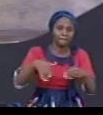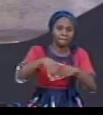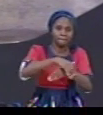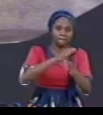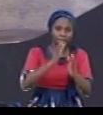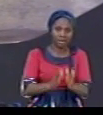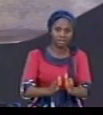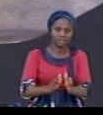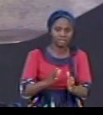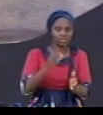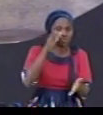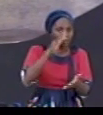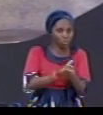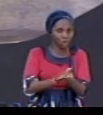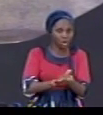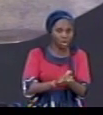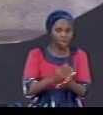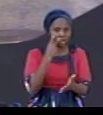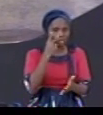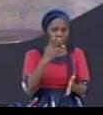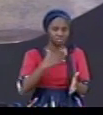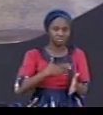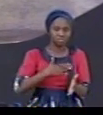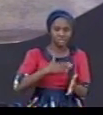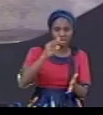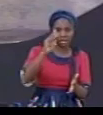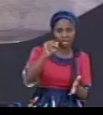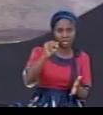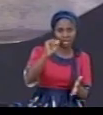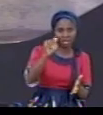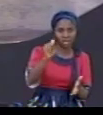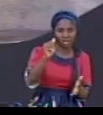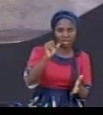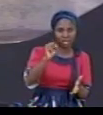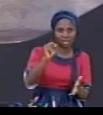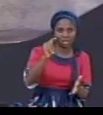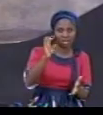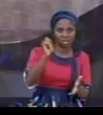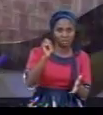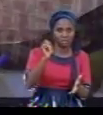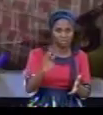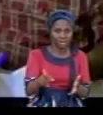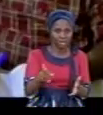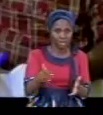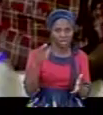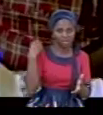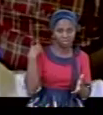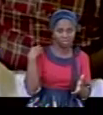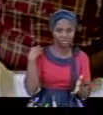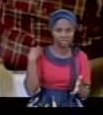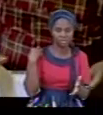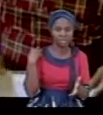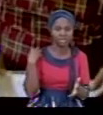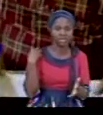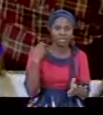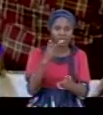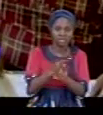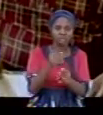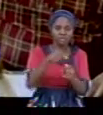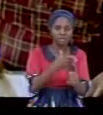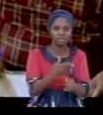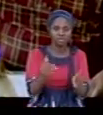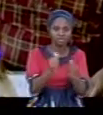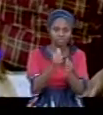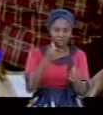behold, my master wotteth not what is with me in the house, and he